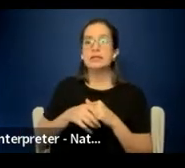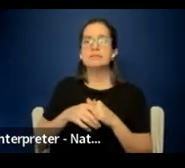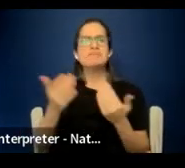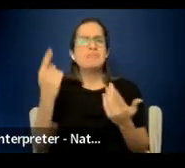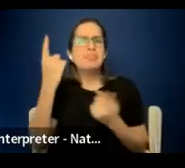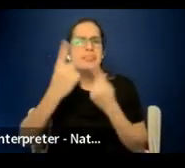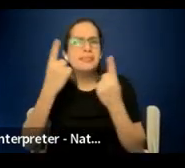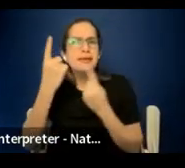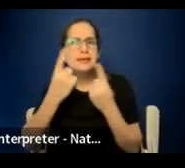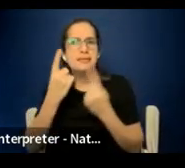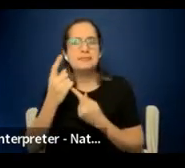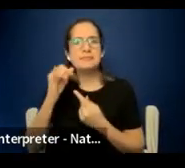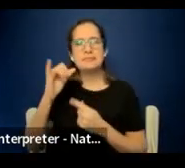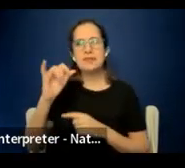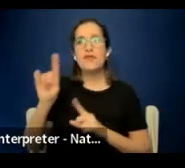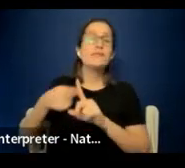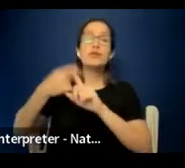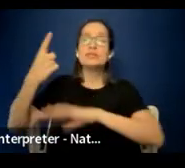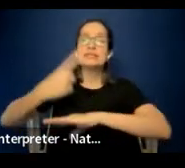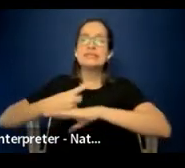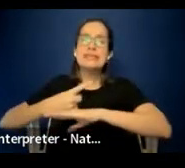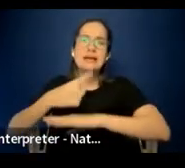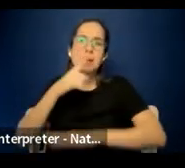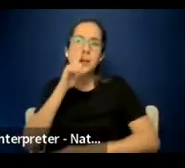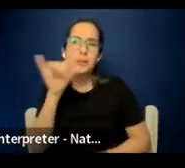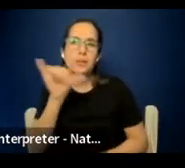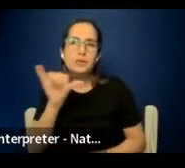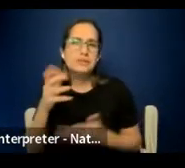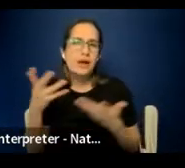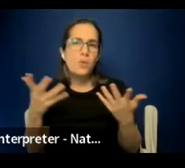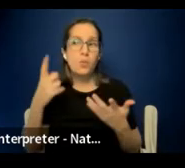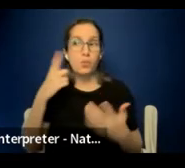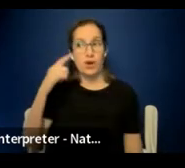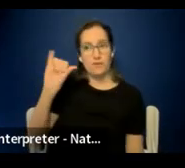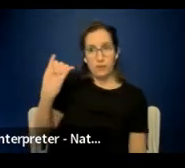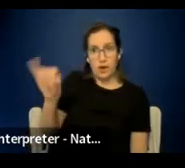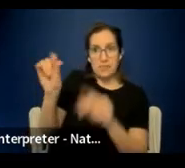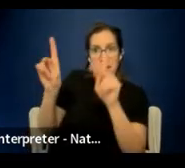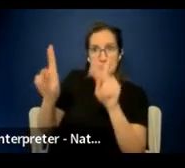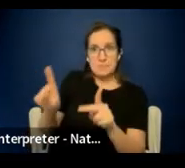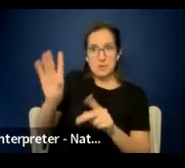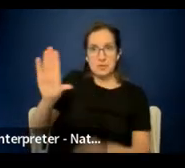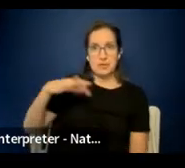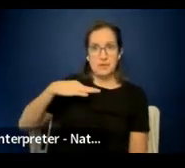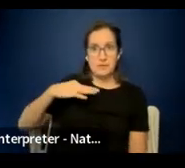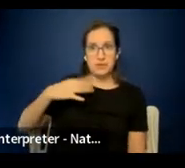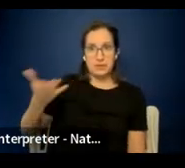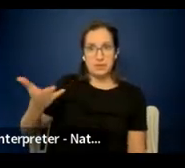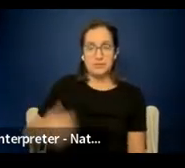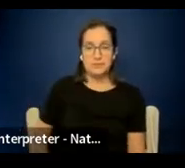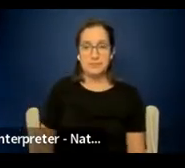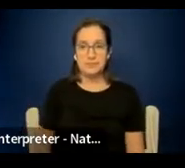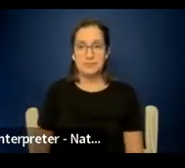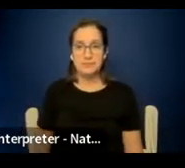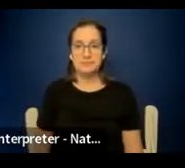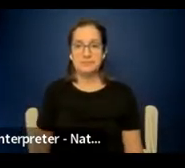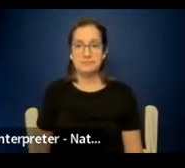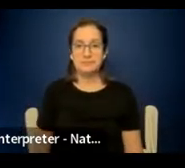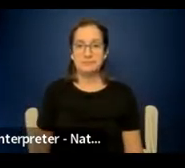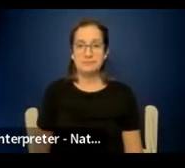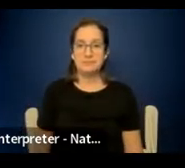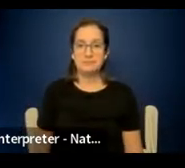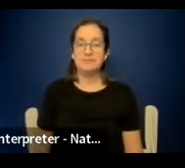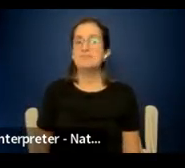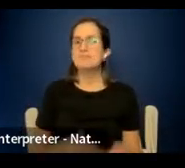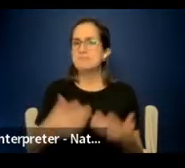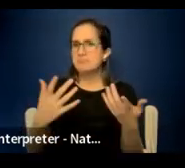about what day one looks like for that person with your organization. And I'd like everyone to take just a couple